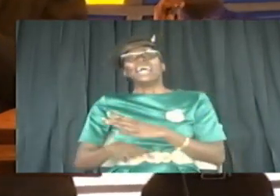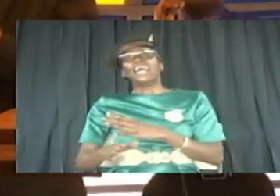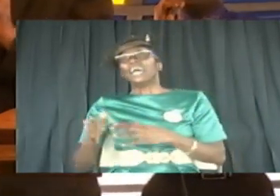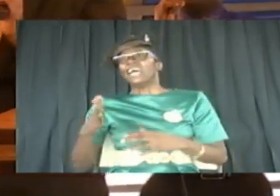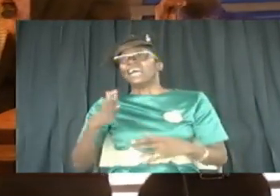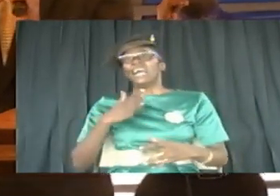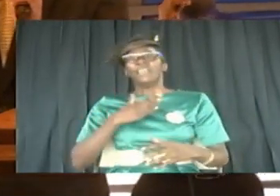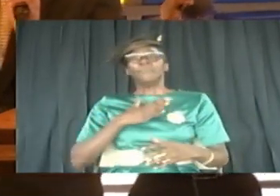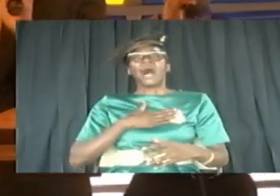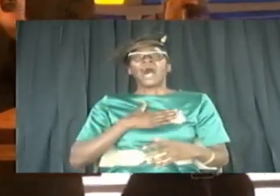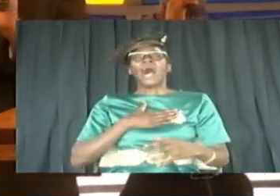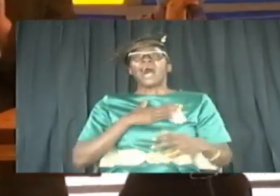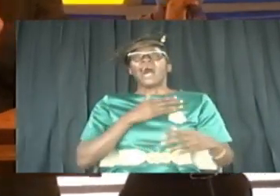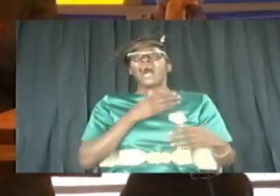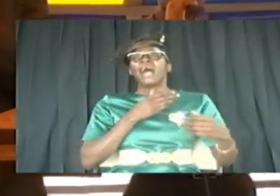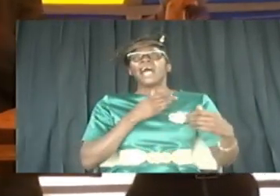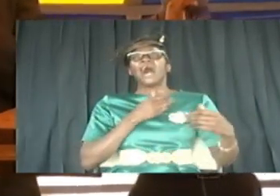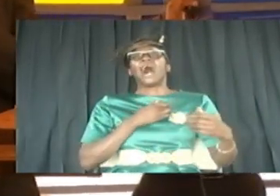It will.